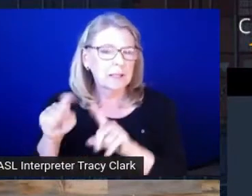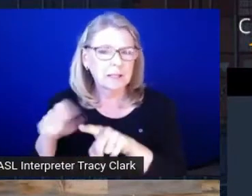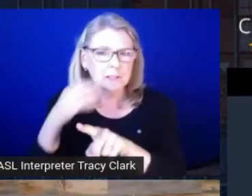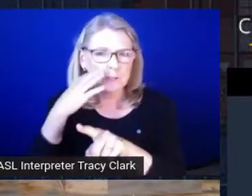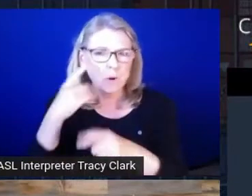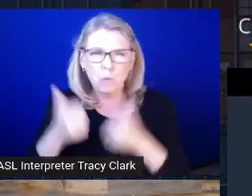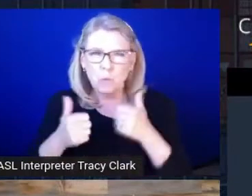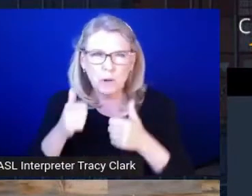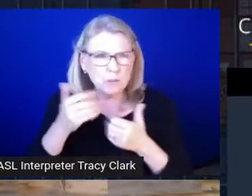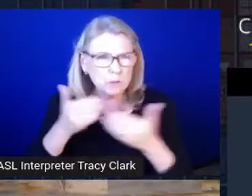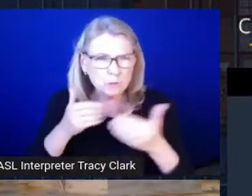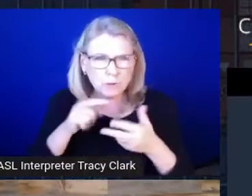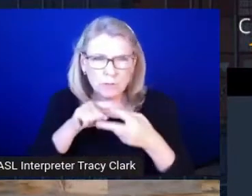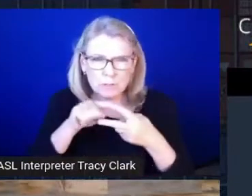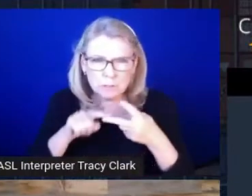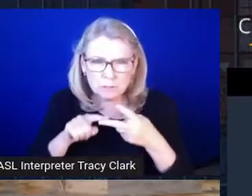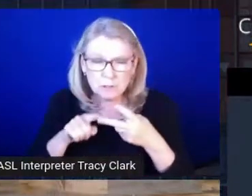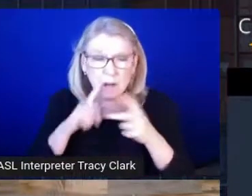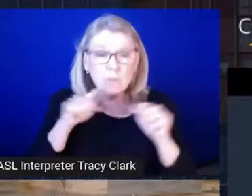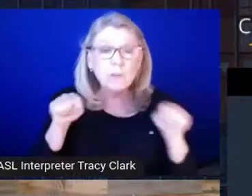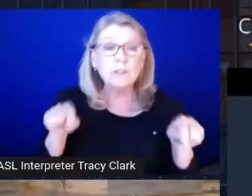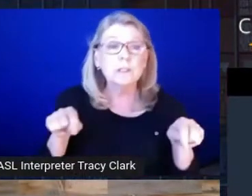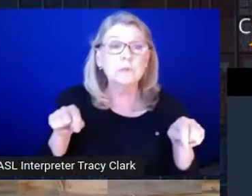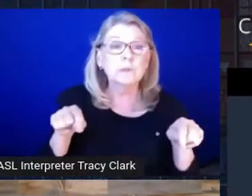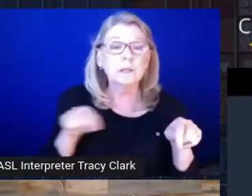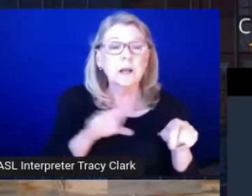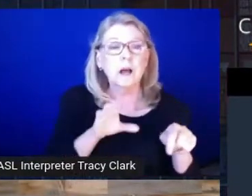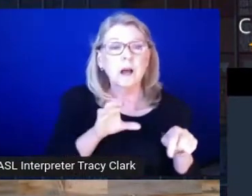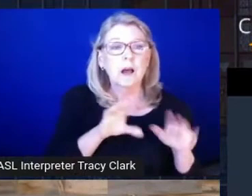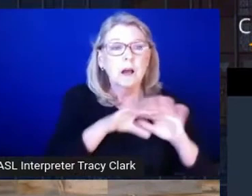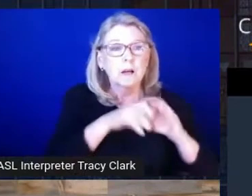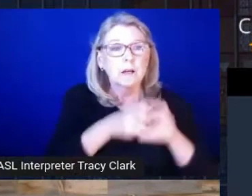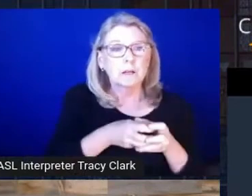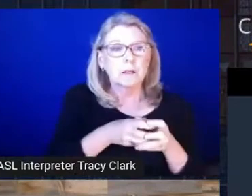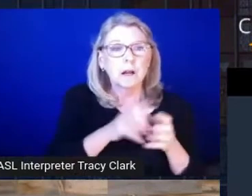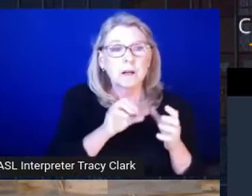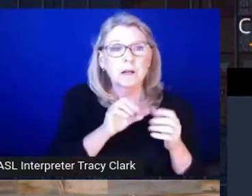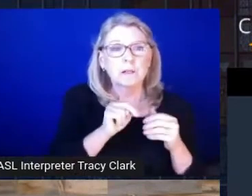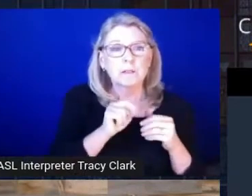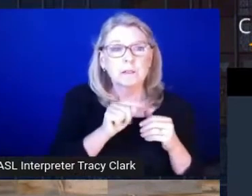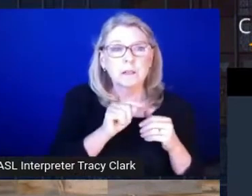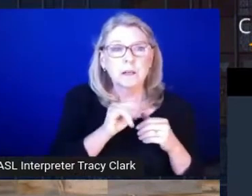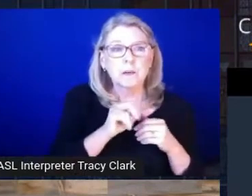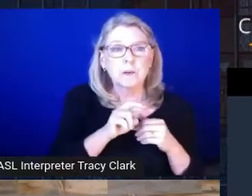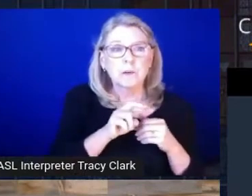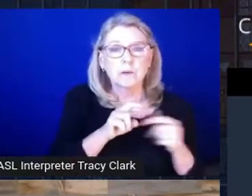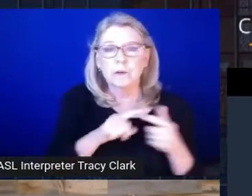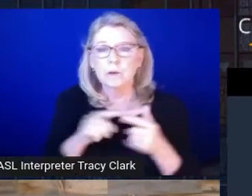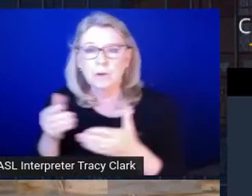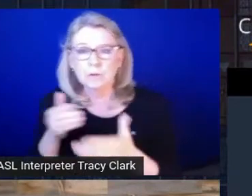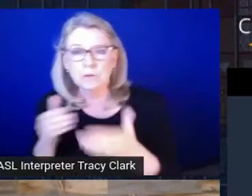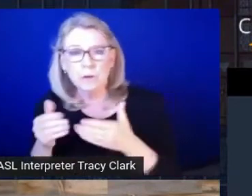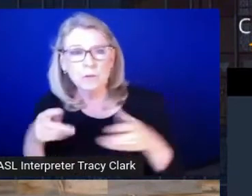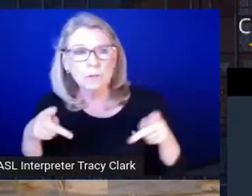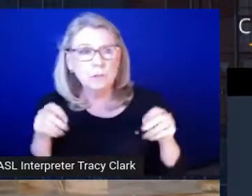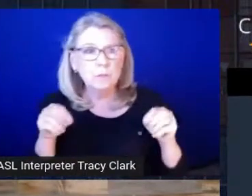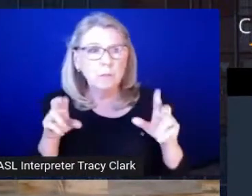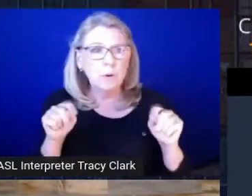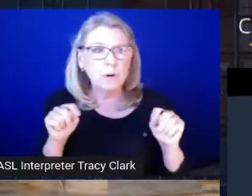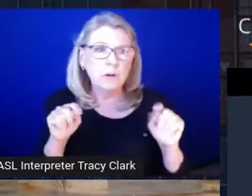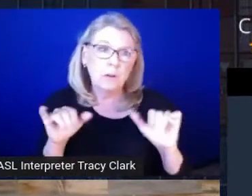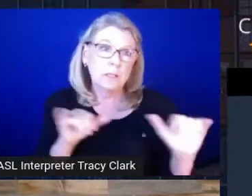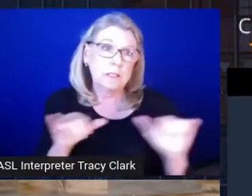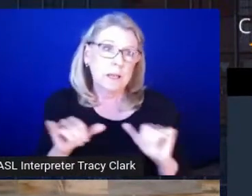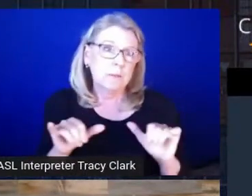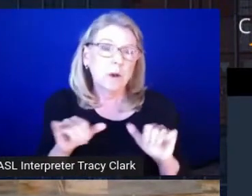container port and the service port are the same, but that doesn't have to be this way. And finally, the service name, echo service, is